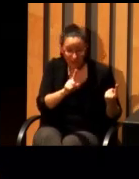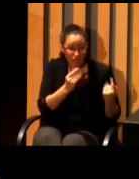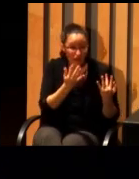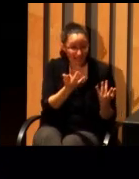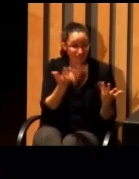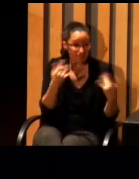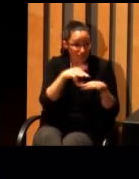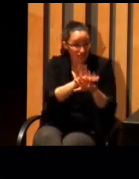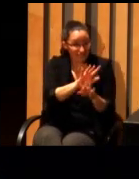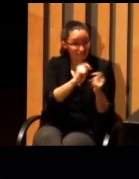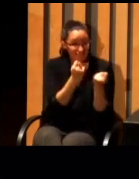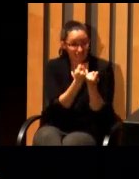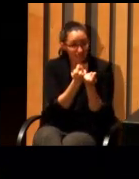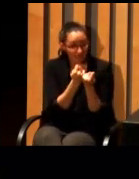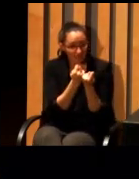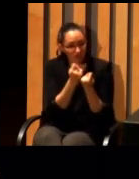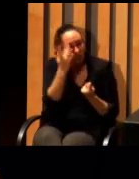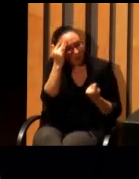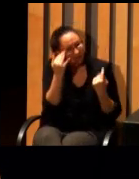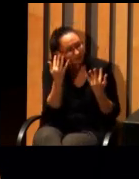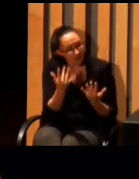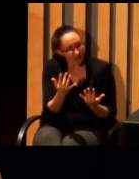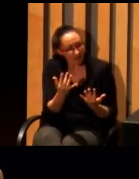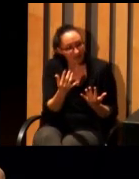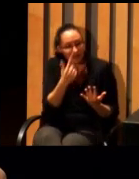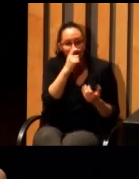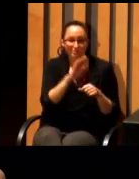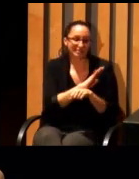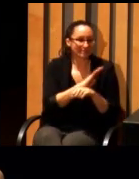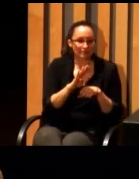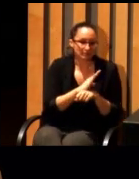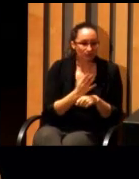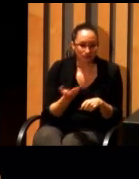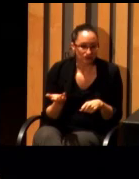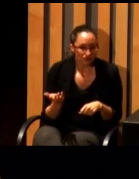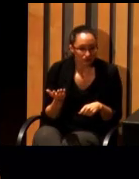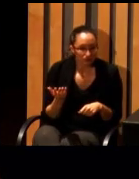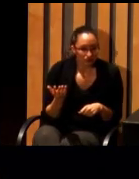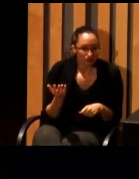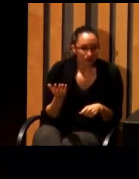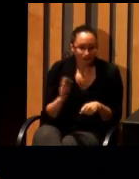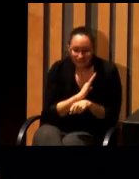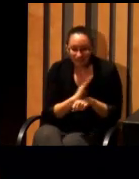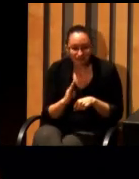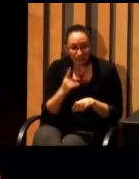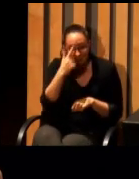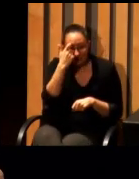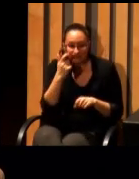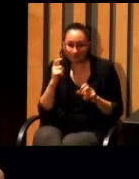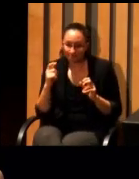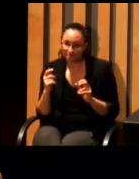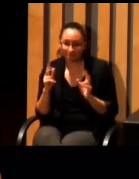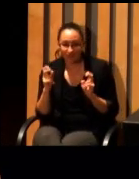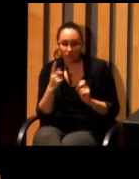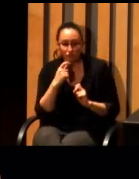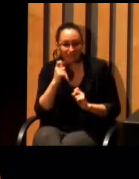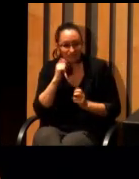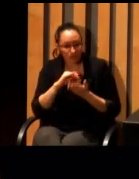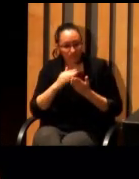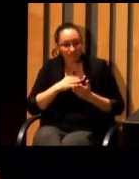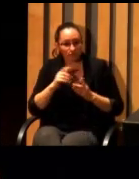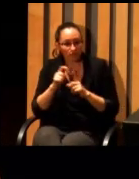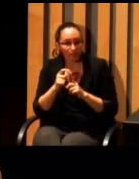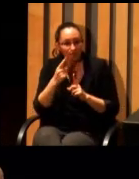waited. And why? Because of business. Because the Redskins, pardon my term, were the team